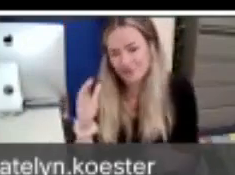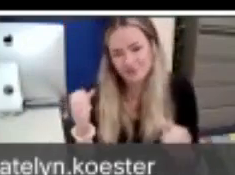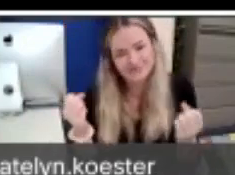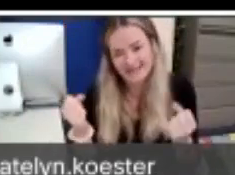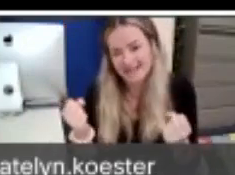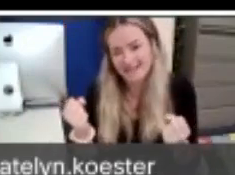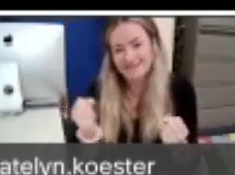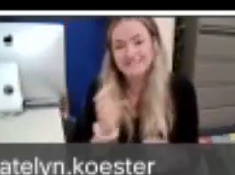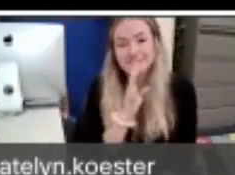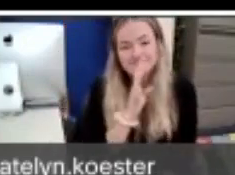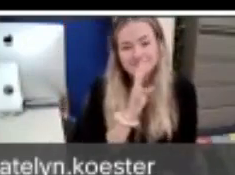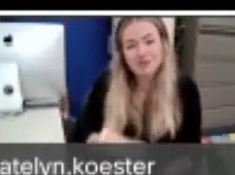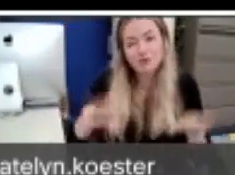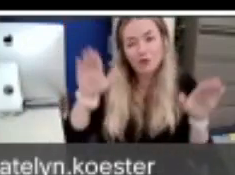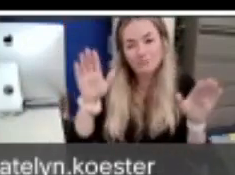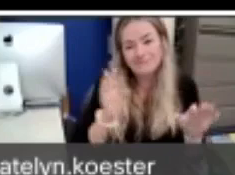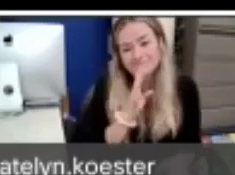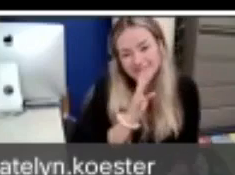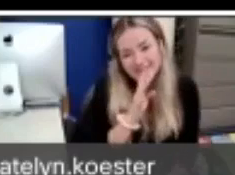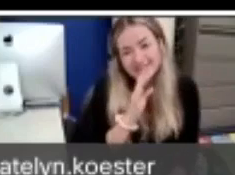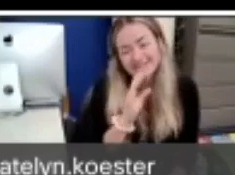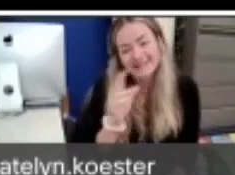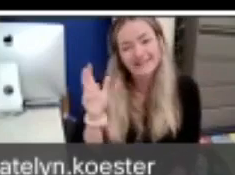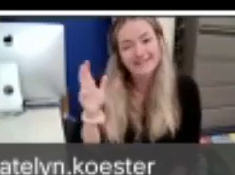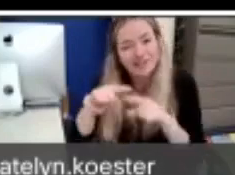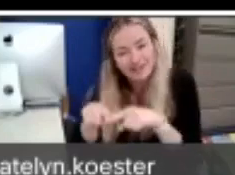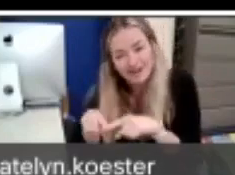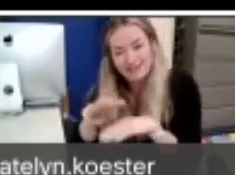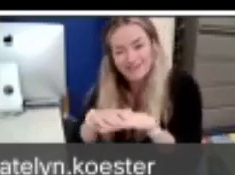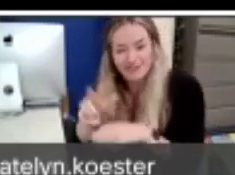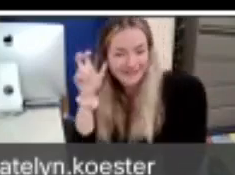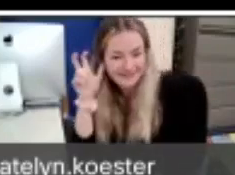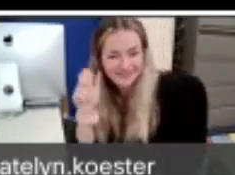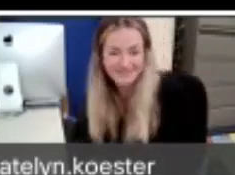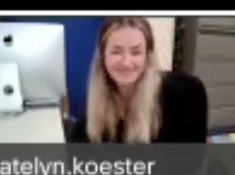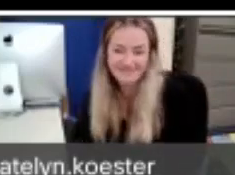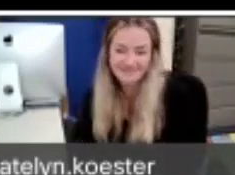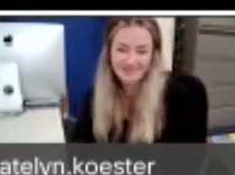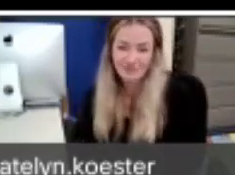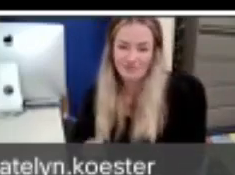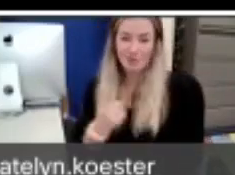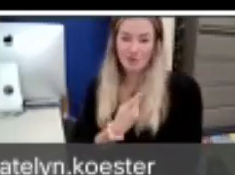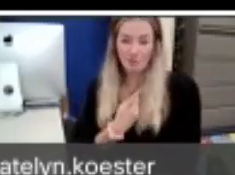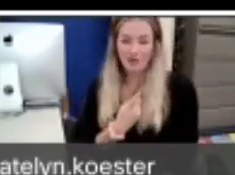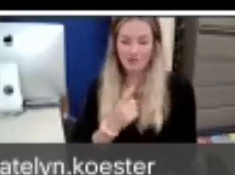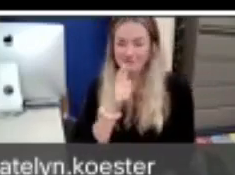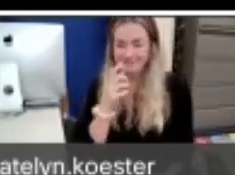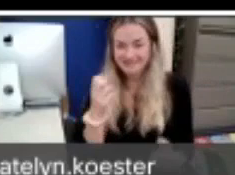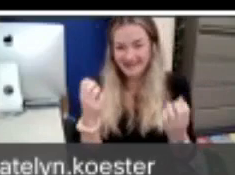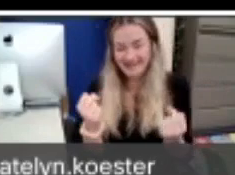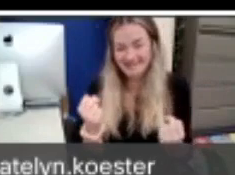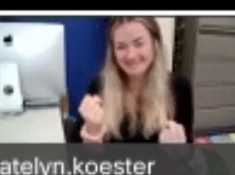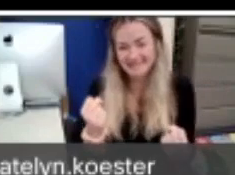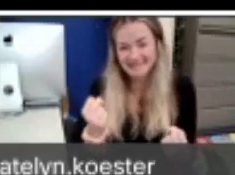know sign. They don't know signing. Like they spoke grow up. They relied on what hearing they still